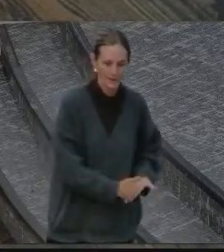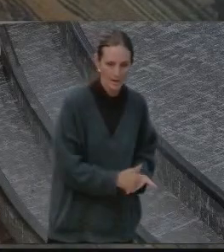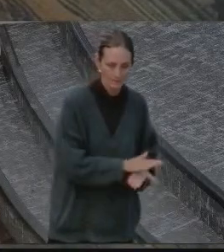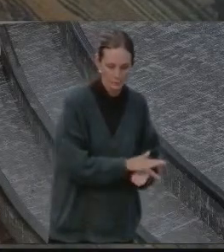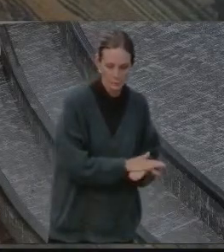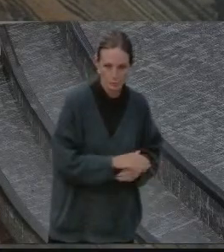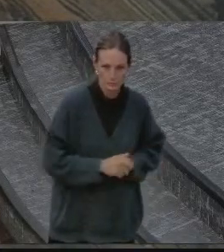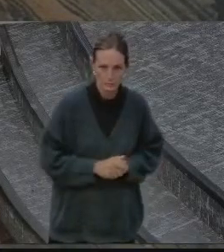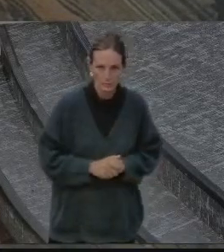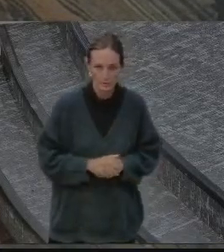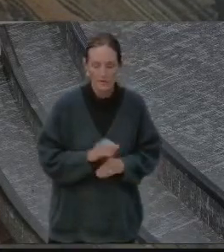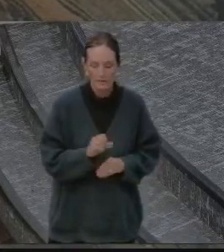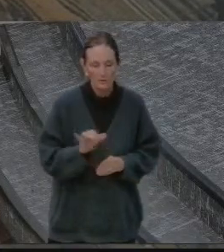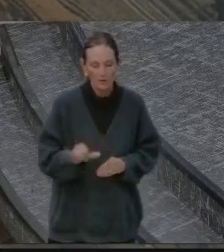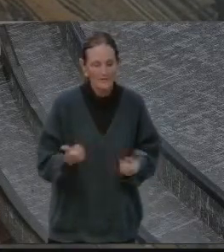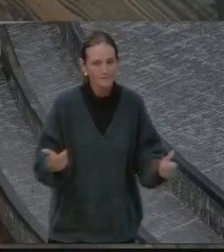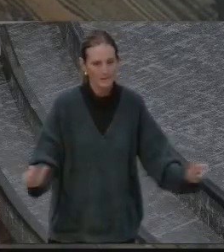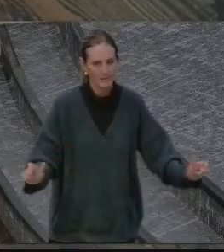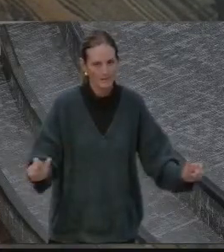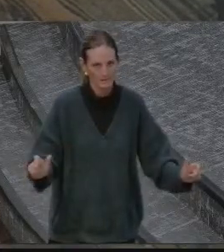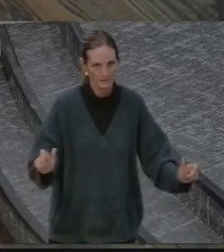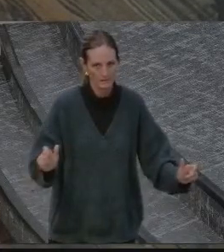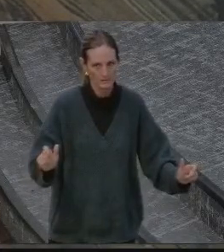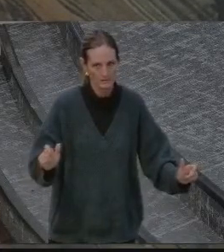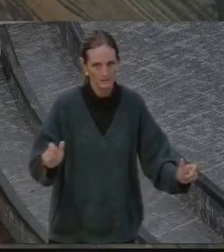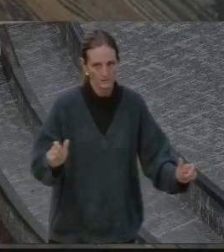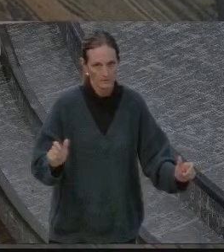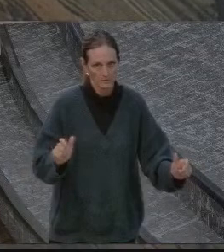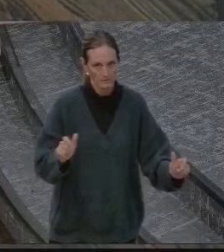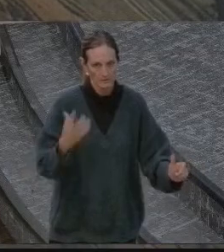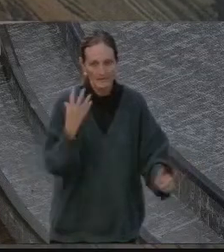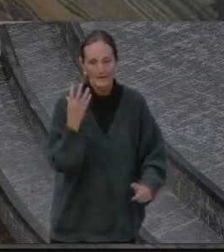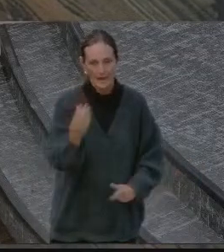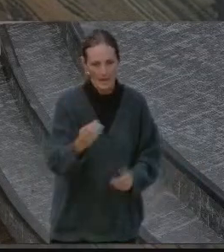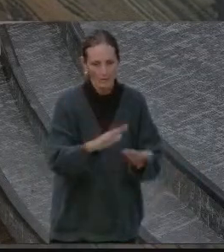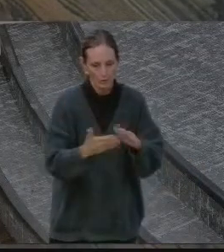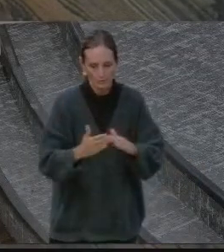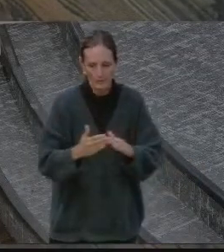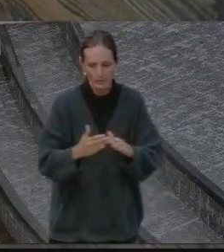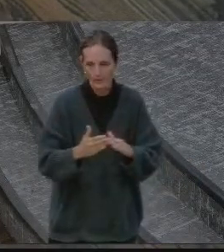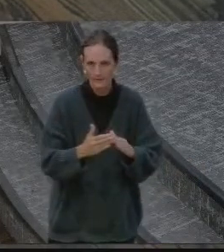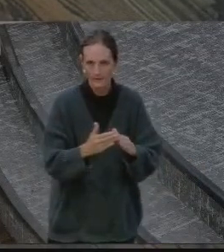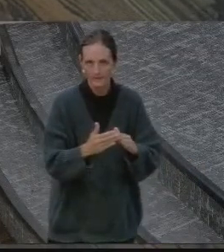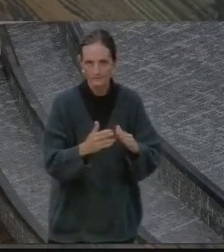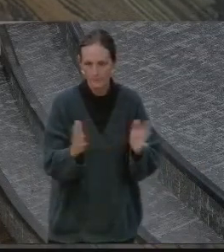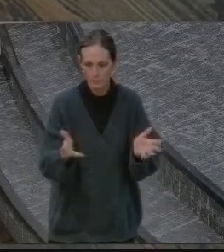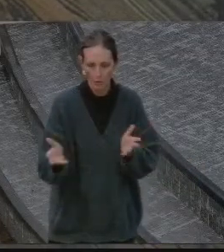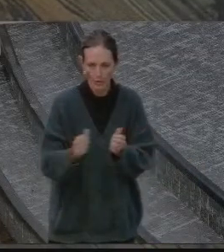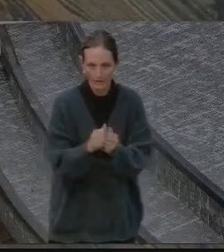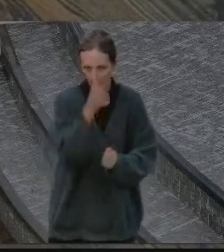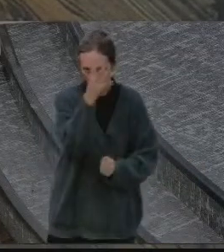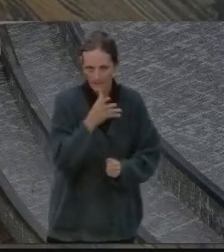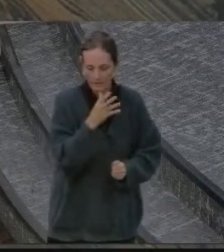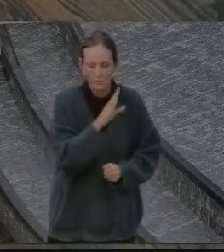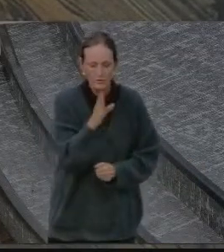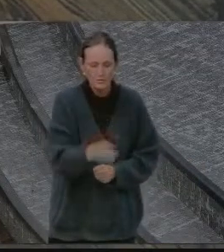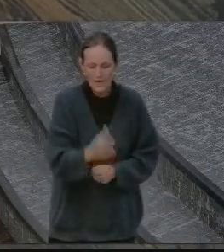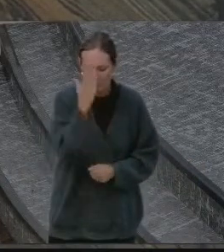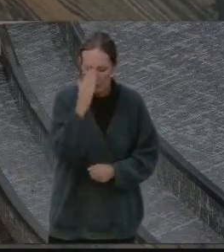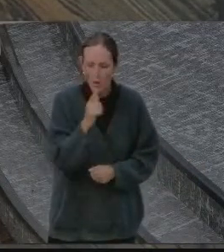getting in the community and talking with the parents. Because you never know who want to pull you to the side and